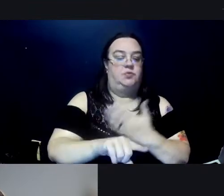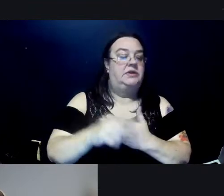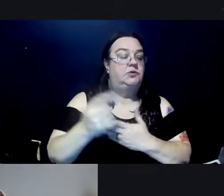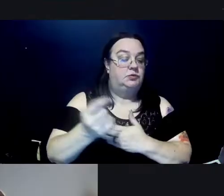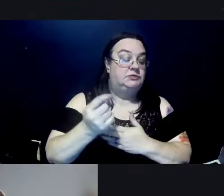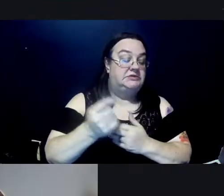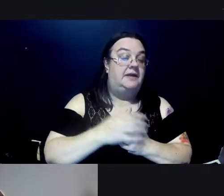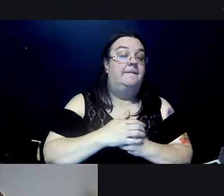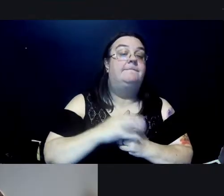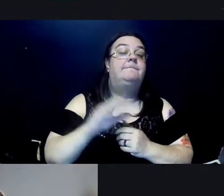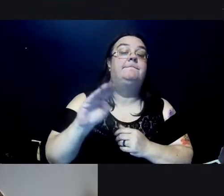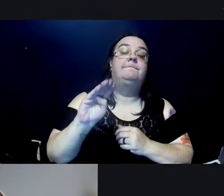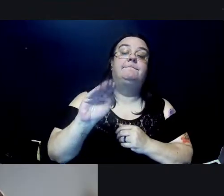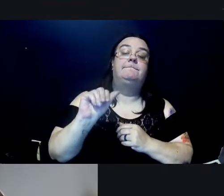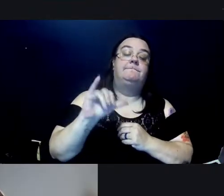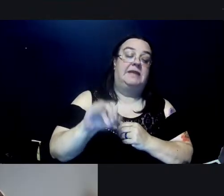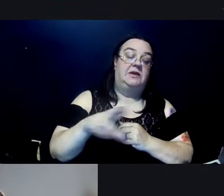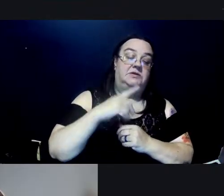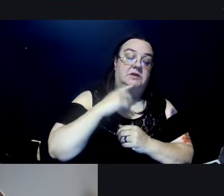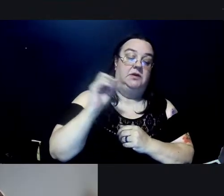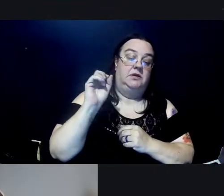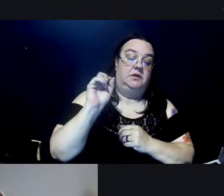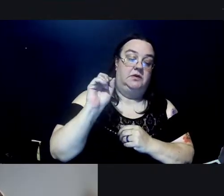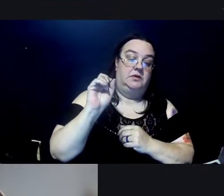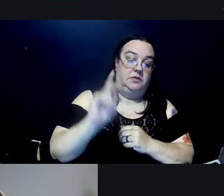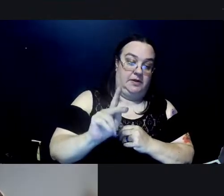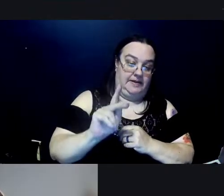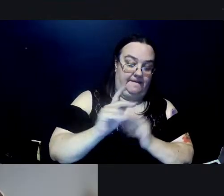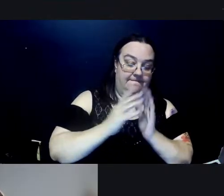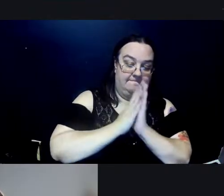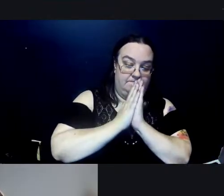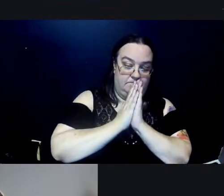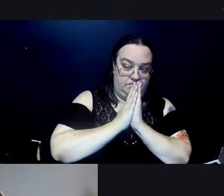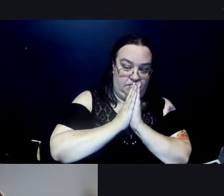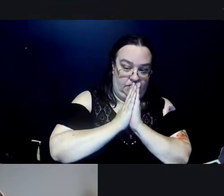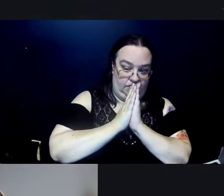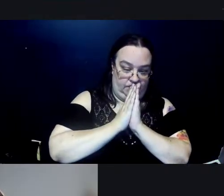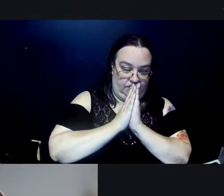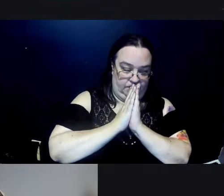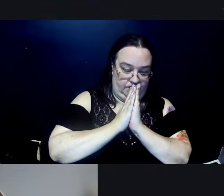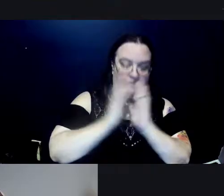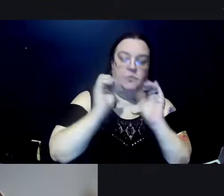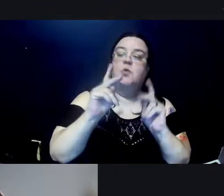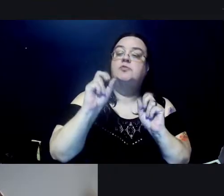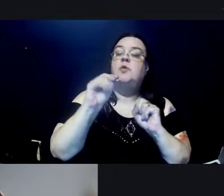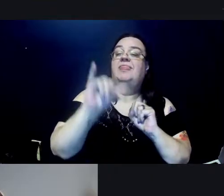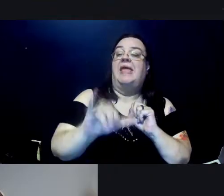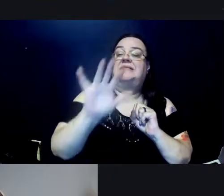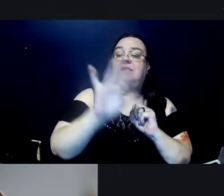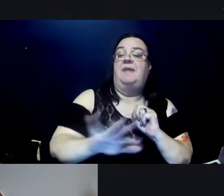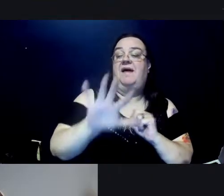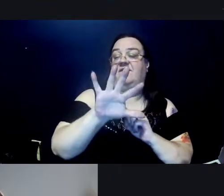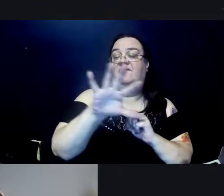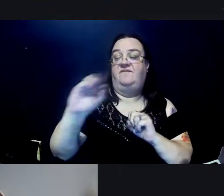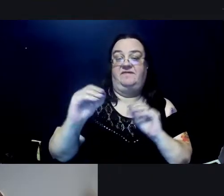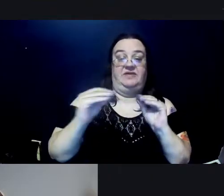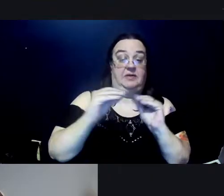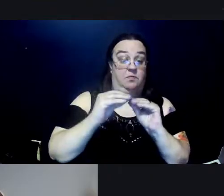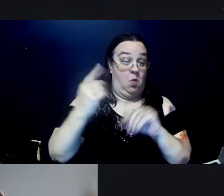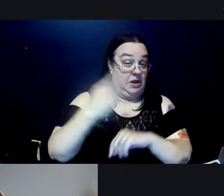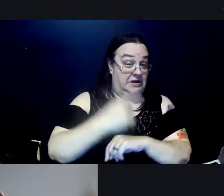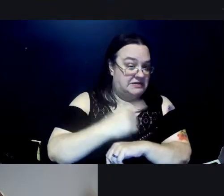Okay, so you need, so that's about 50 more days. Correct. Why do